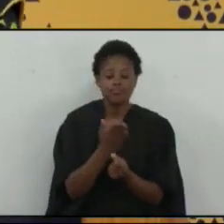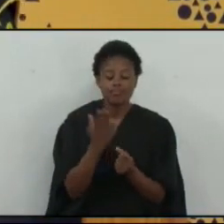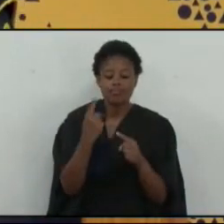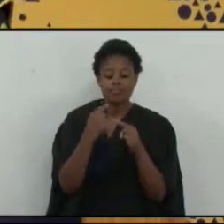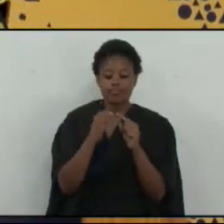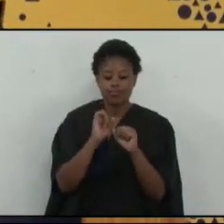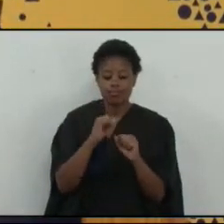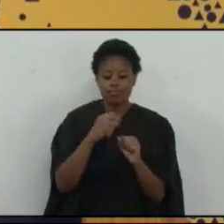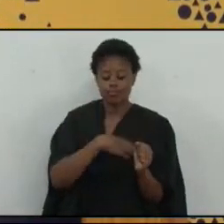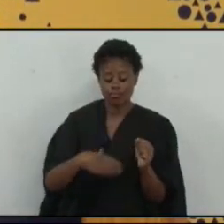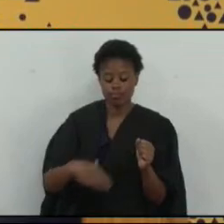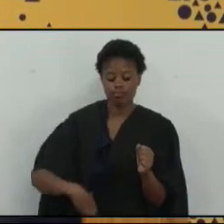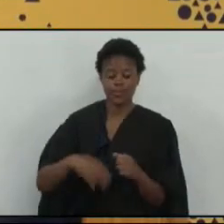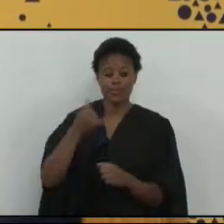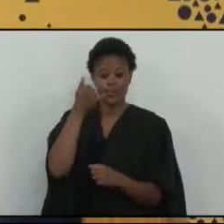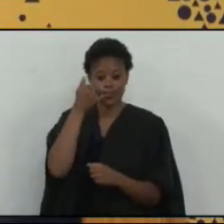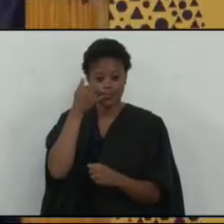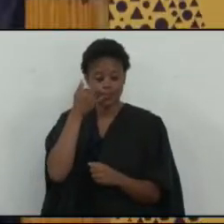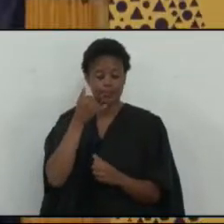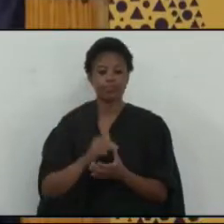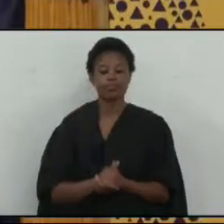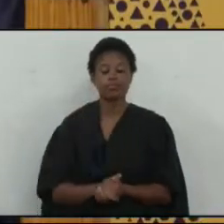words of President Thabo Mbeki.